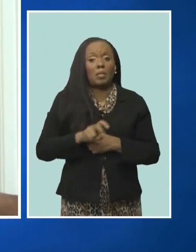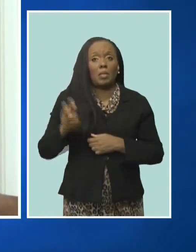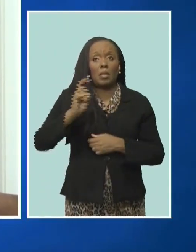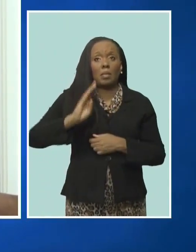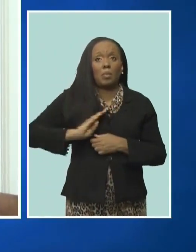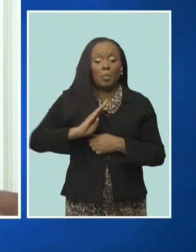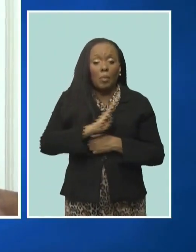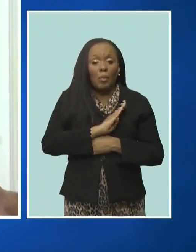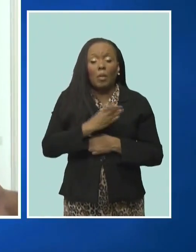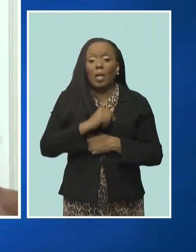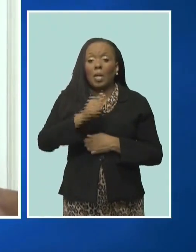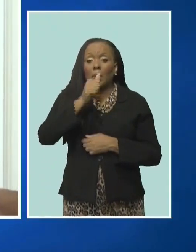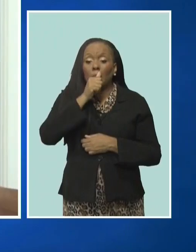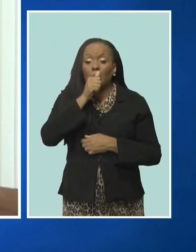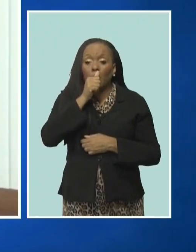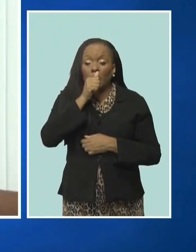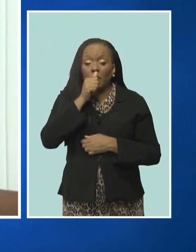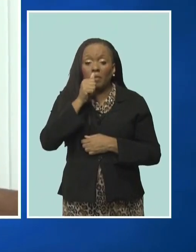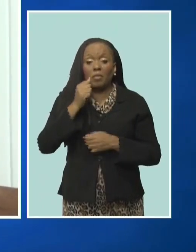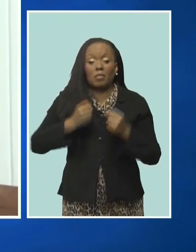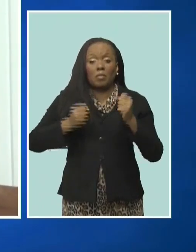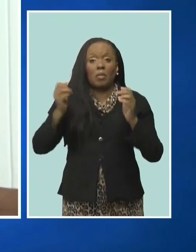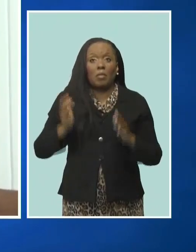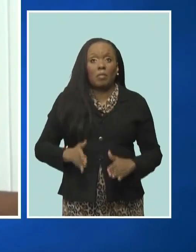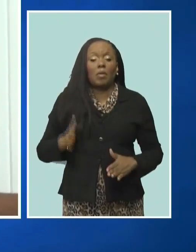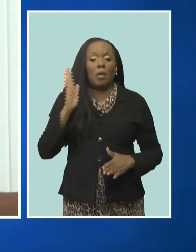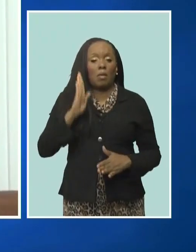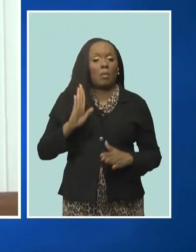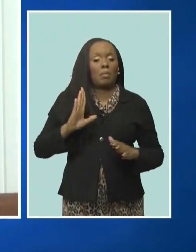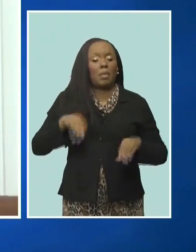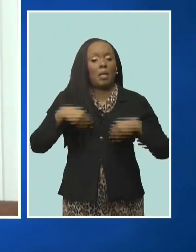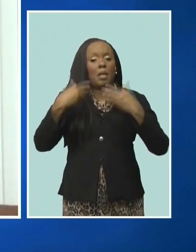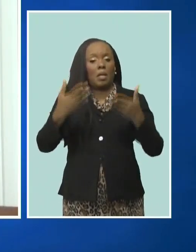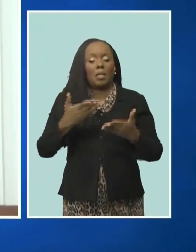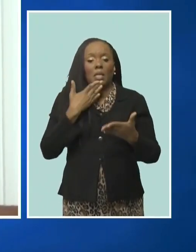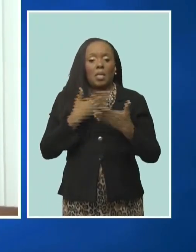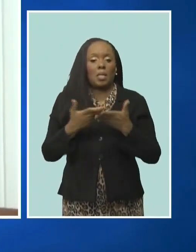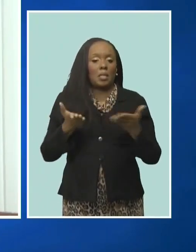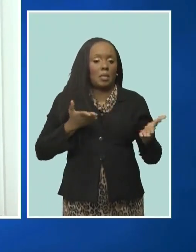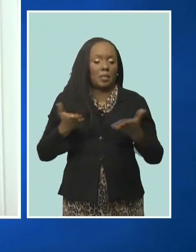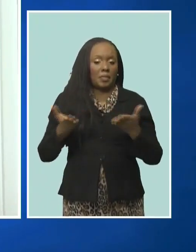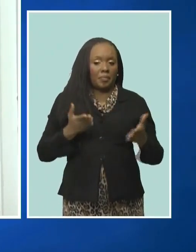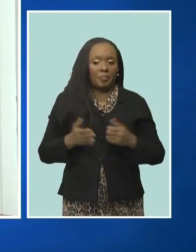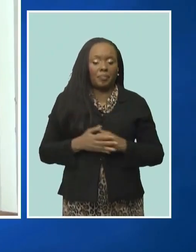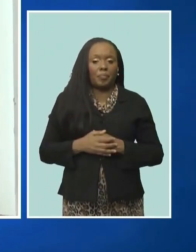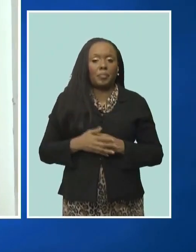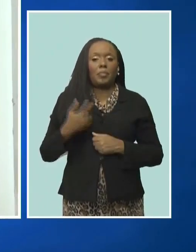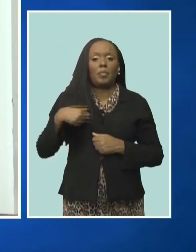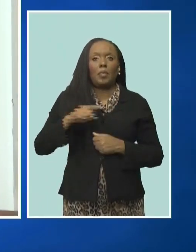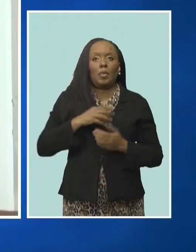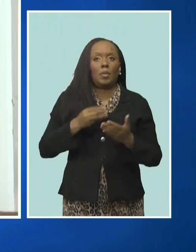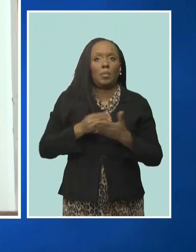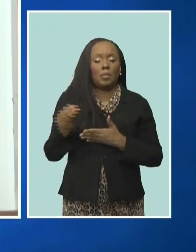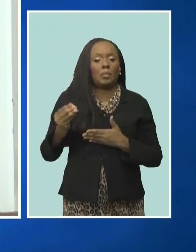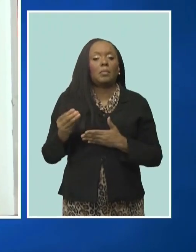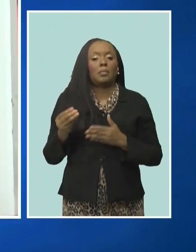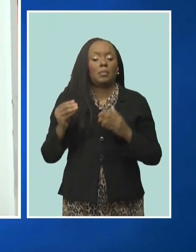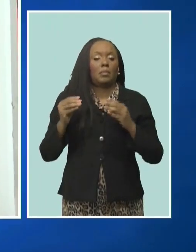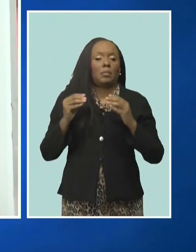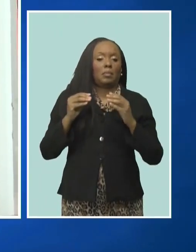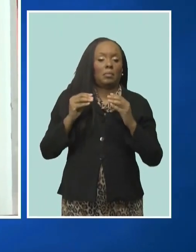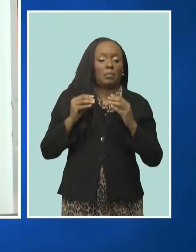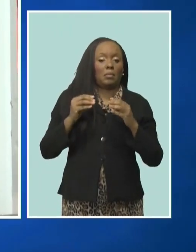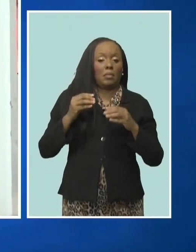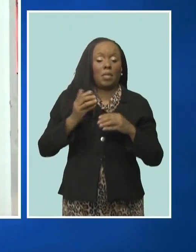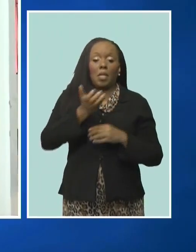along with the private operators, on a solid footing to be able to give good service to Bajans. We've bought a number of garbage trucks. They're